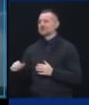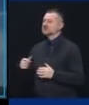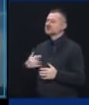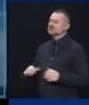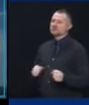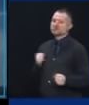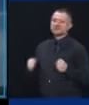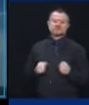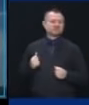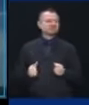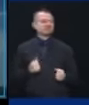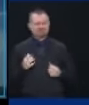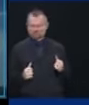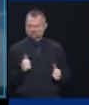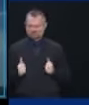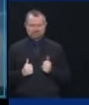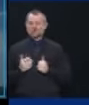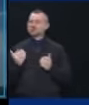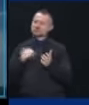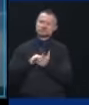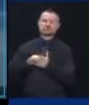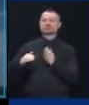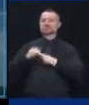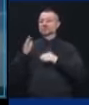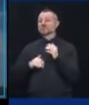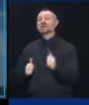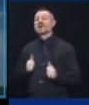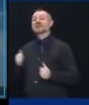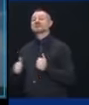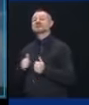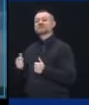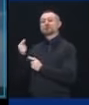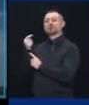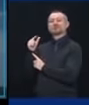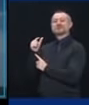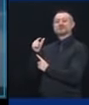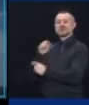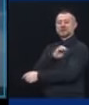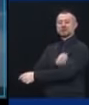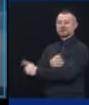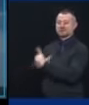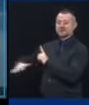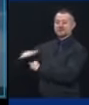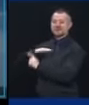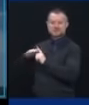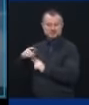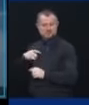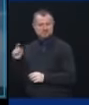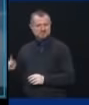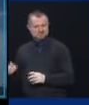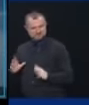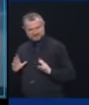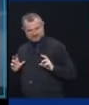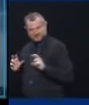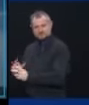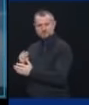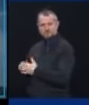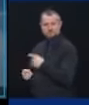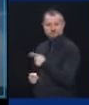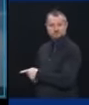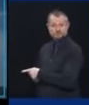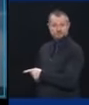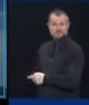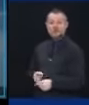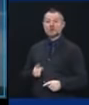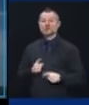program as well as an aggressive green building program. That has to be funded. In times like this,